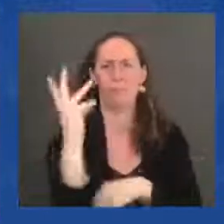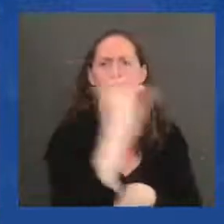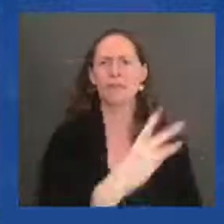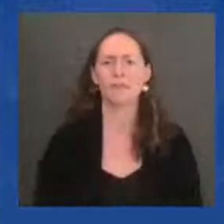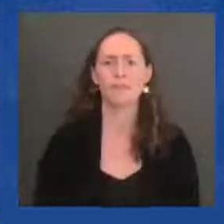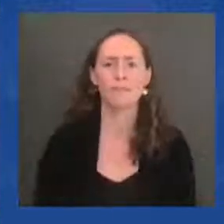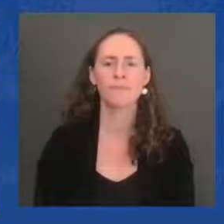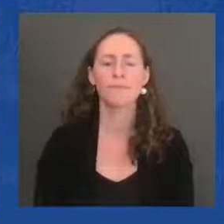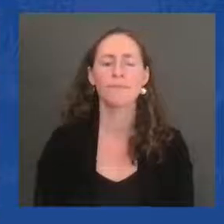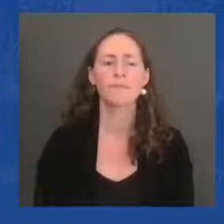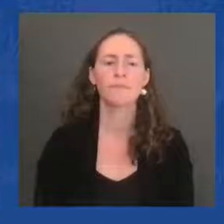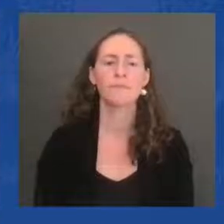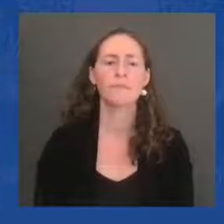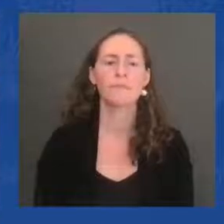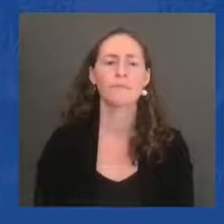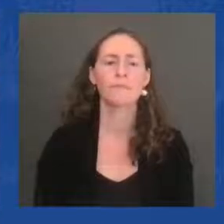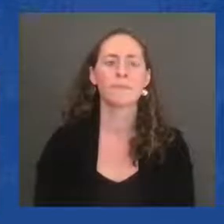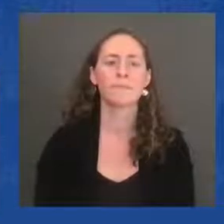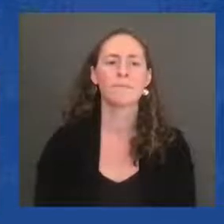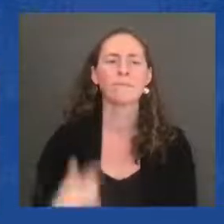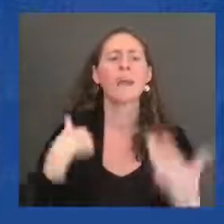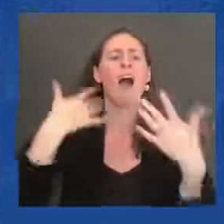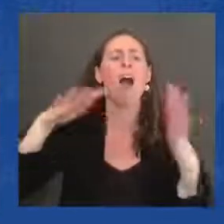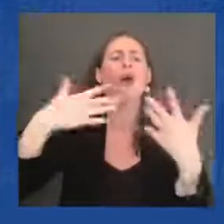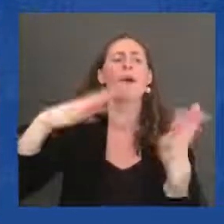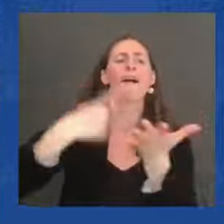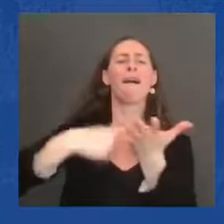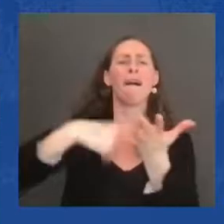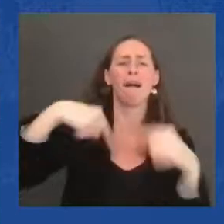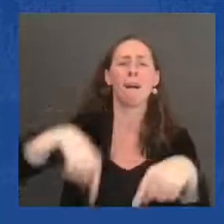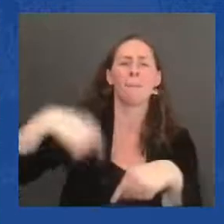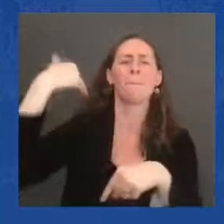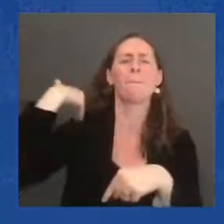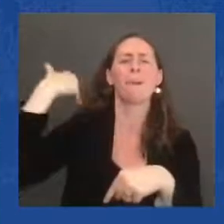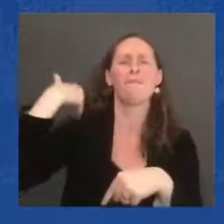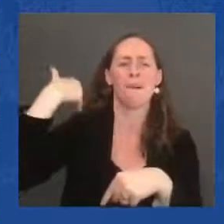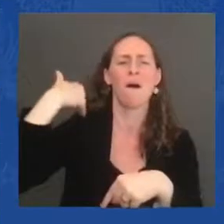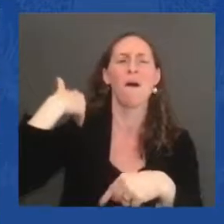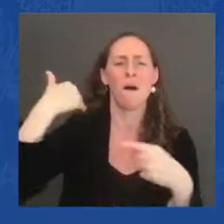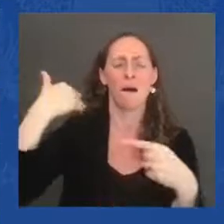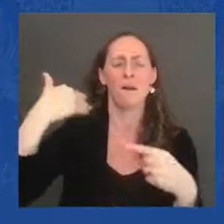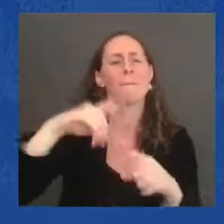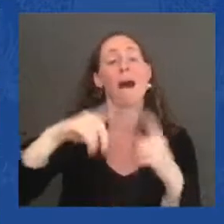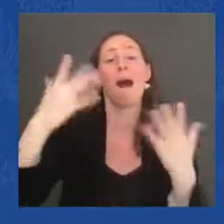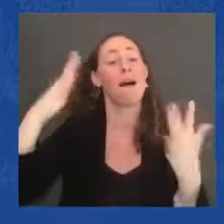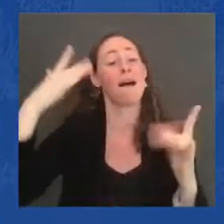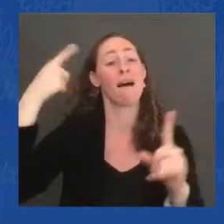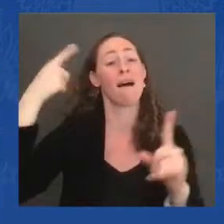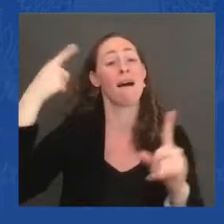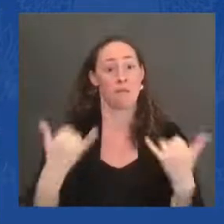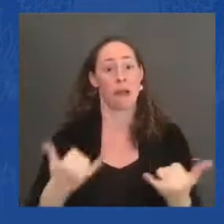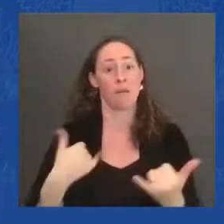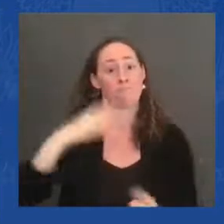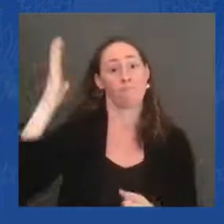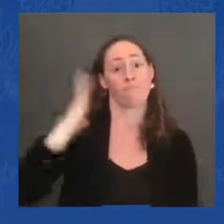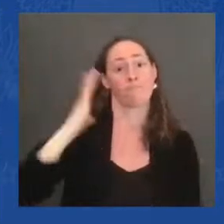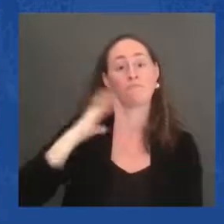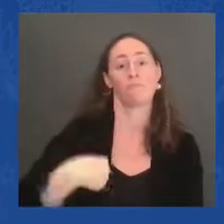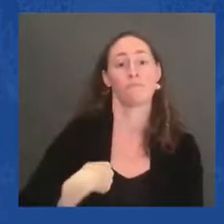I was always quoting Irish poets about when I thought it was appropriate.